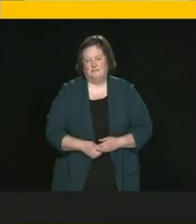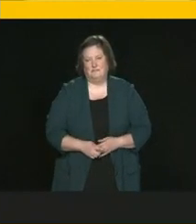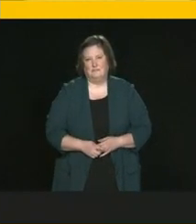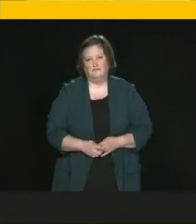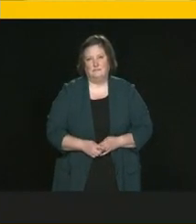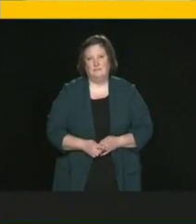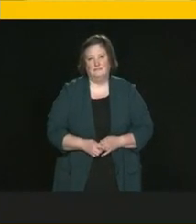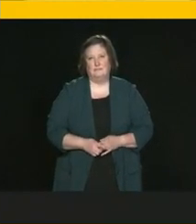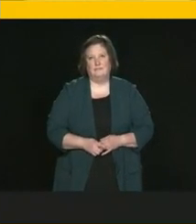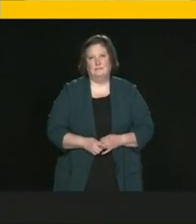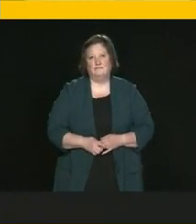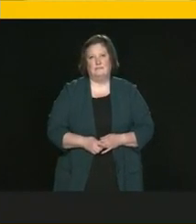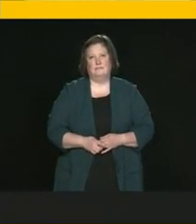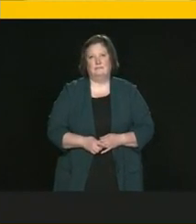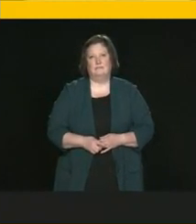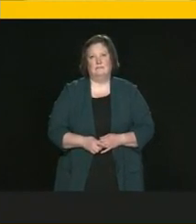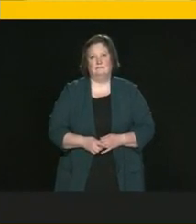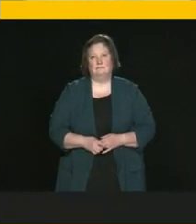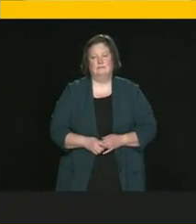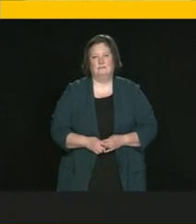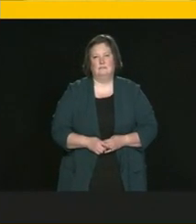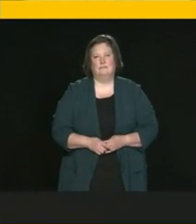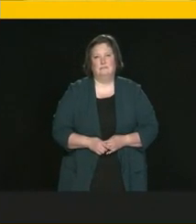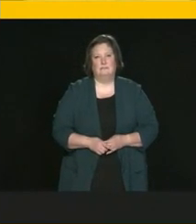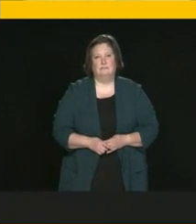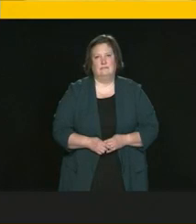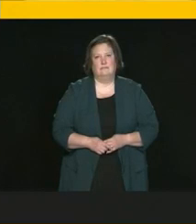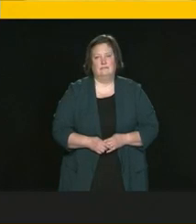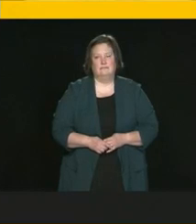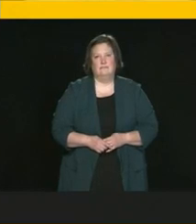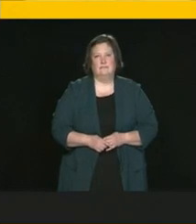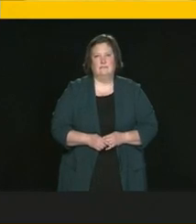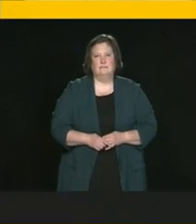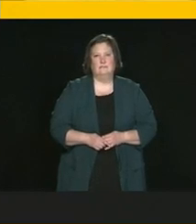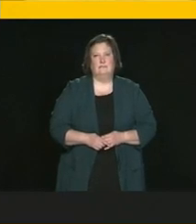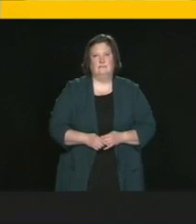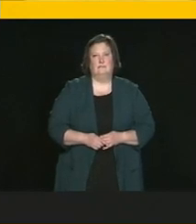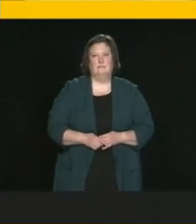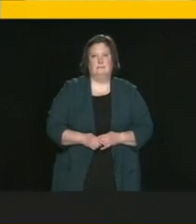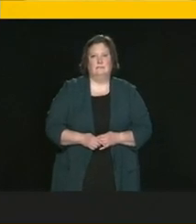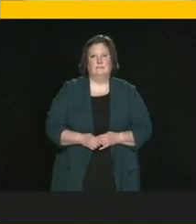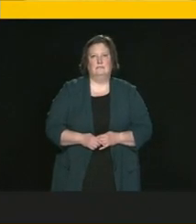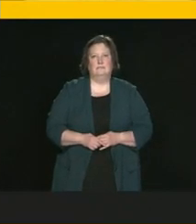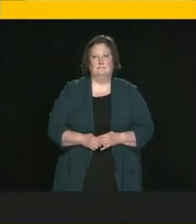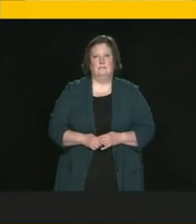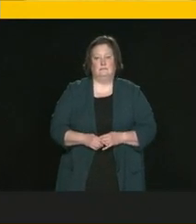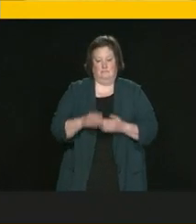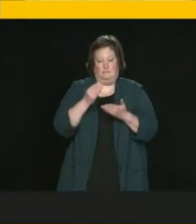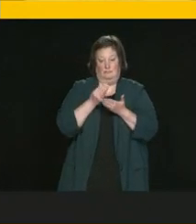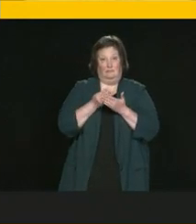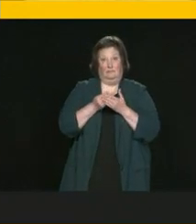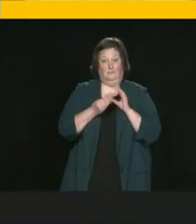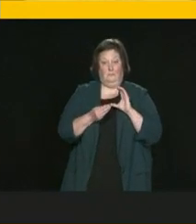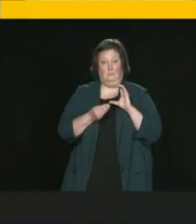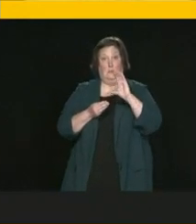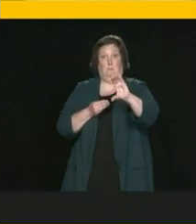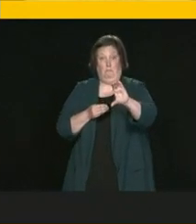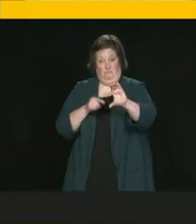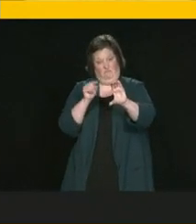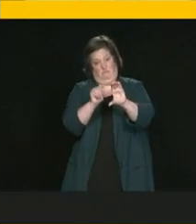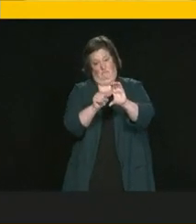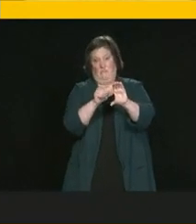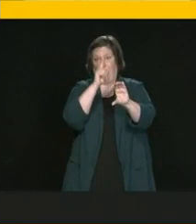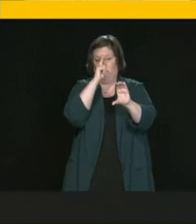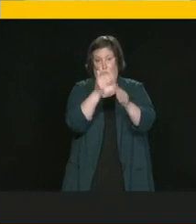I think it's important to ensure that spending on the security and safety of Canadians is